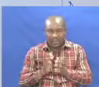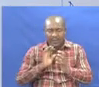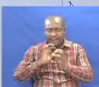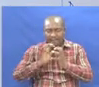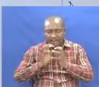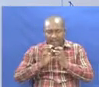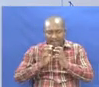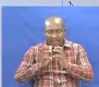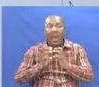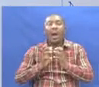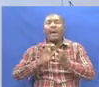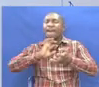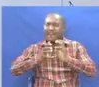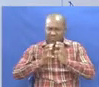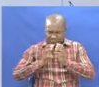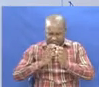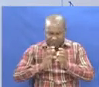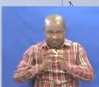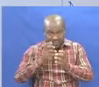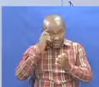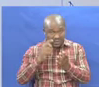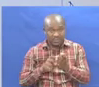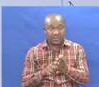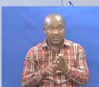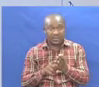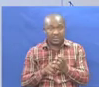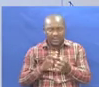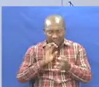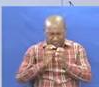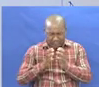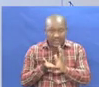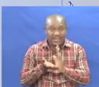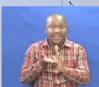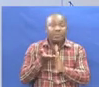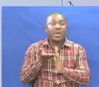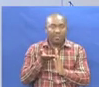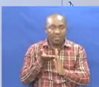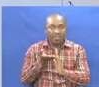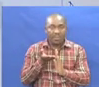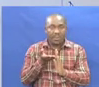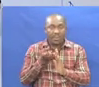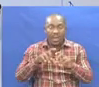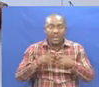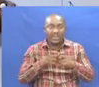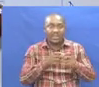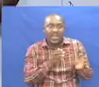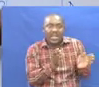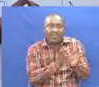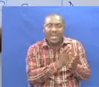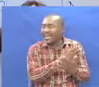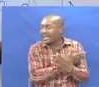unchanged. That means does not change. Unchanged at the end of the reaction. The